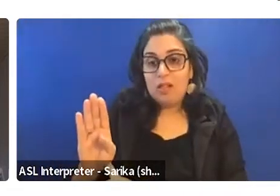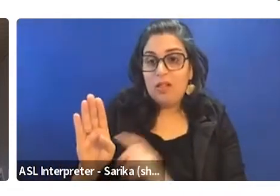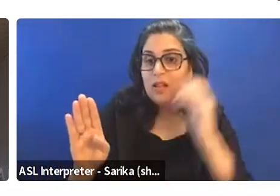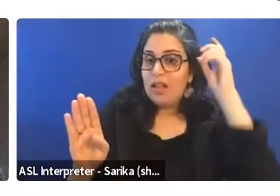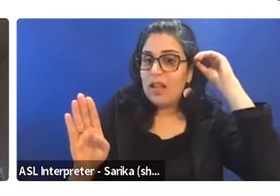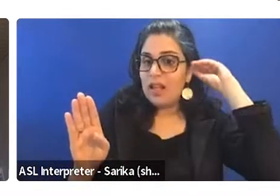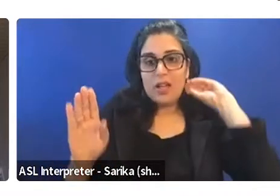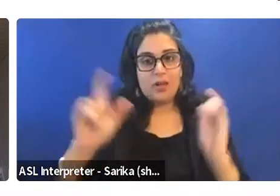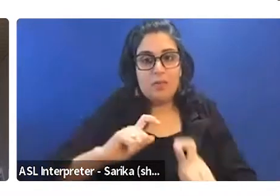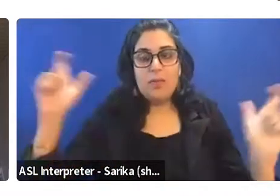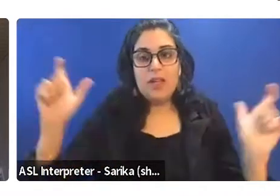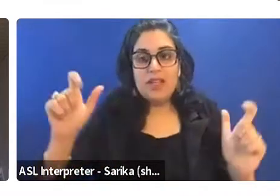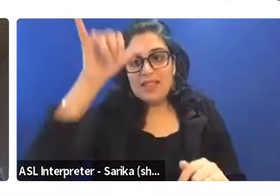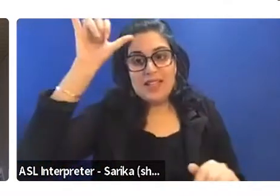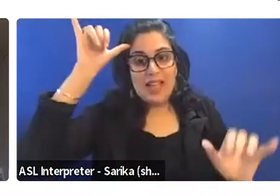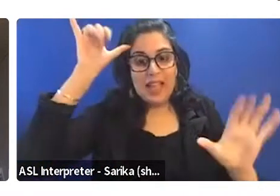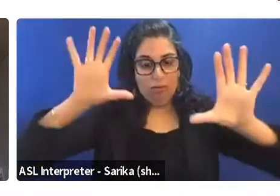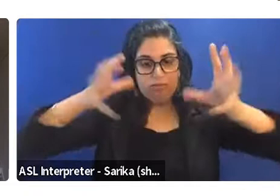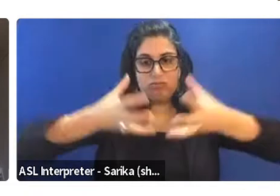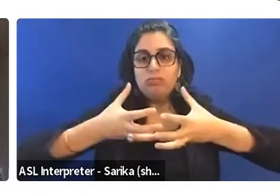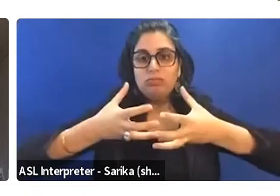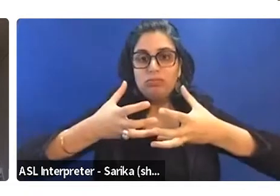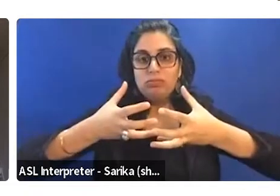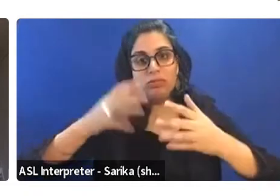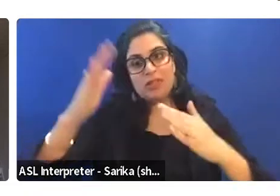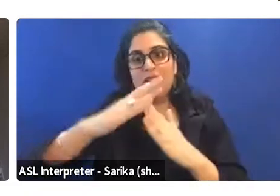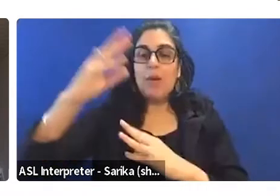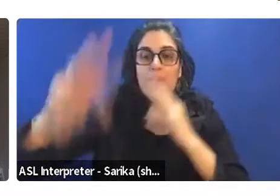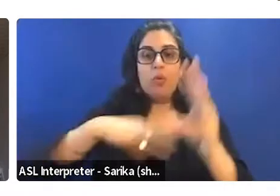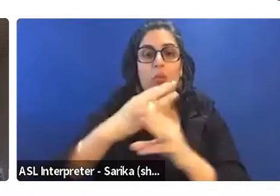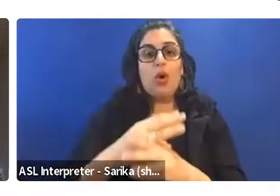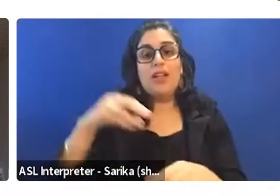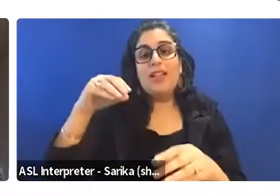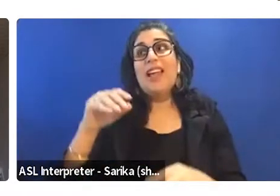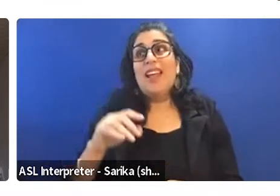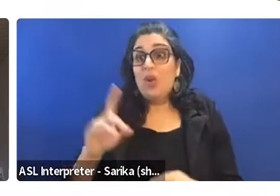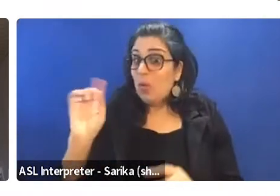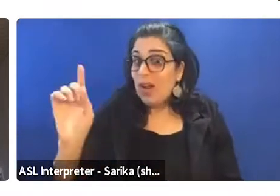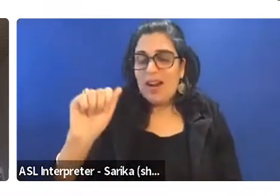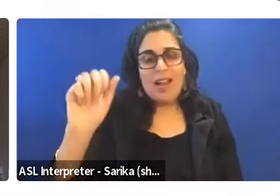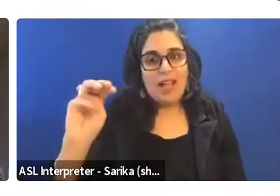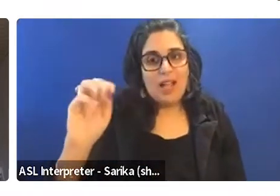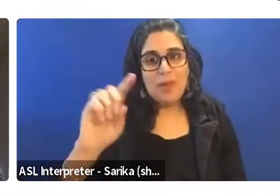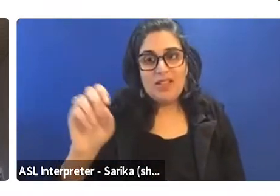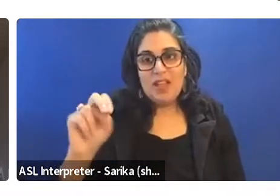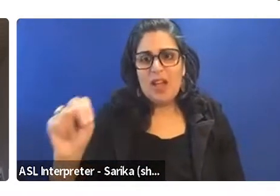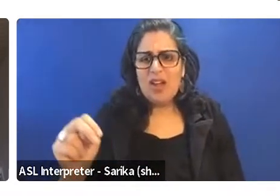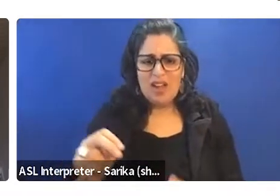has the largest cattle herd in the world. A lot of them are in the Amazon. There's way more cattle than people in the Amazon.